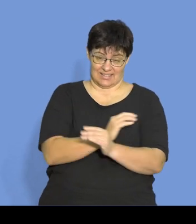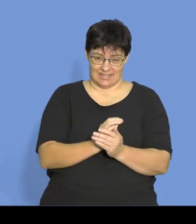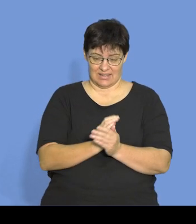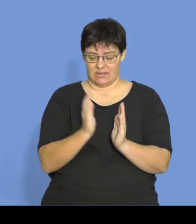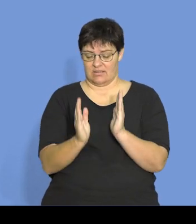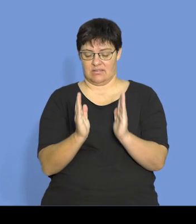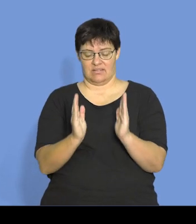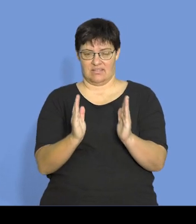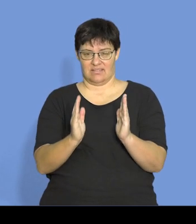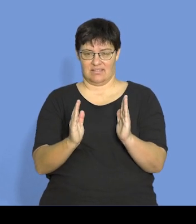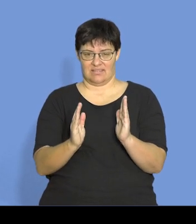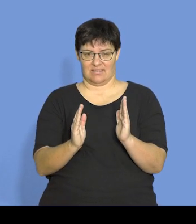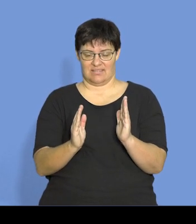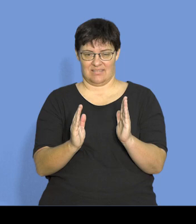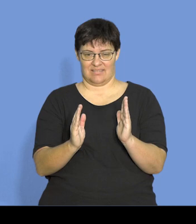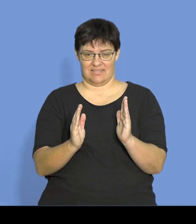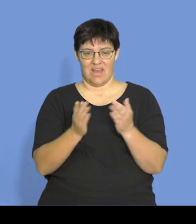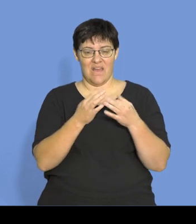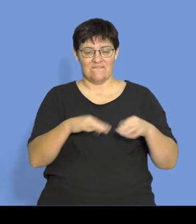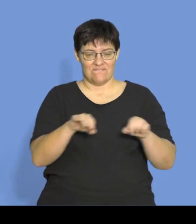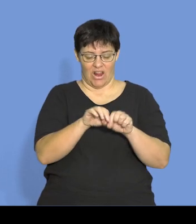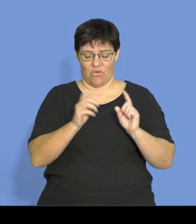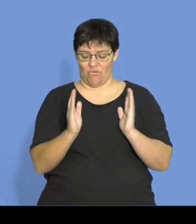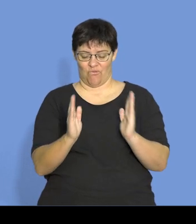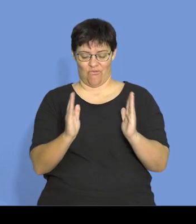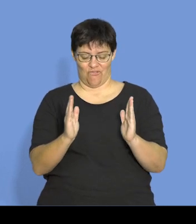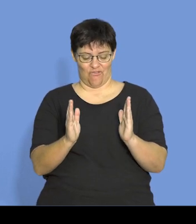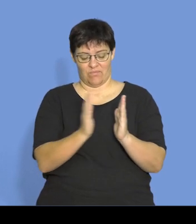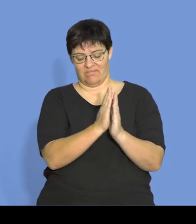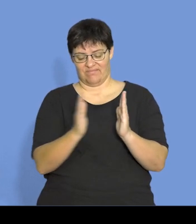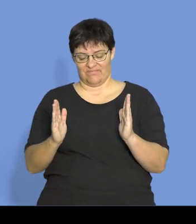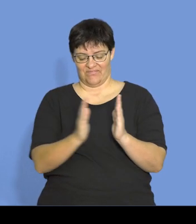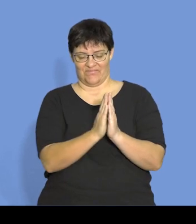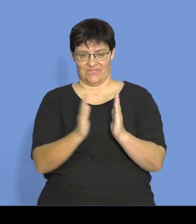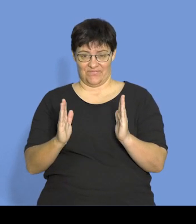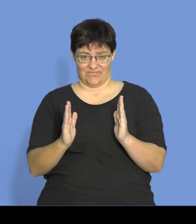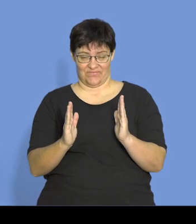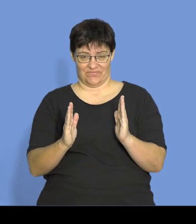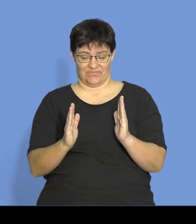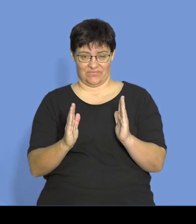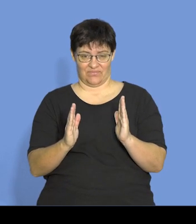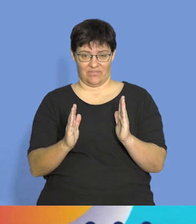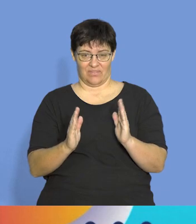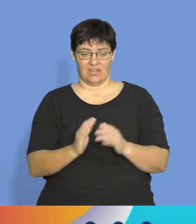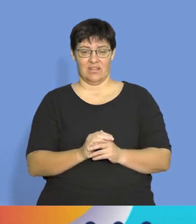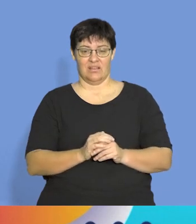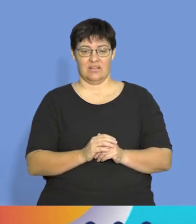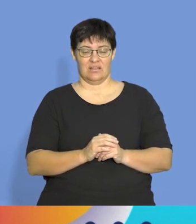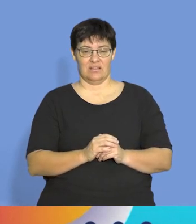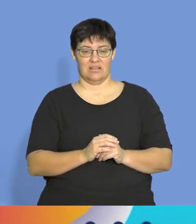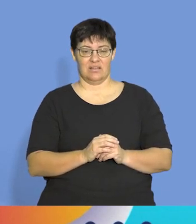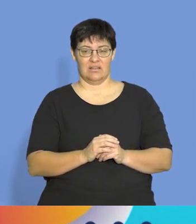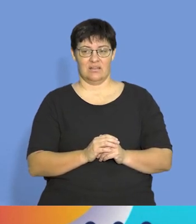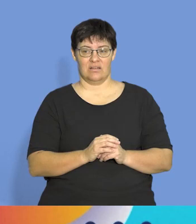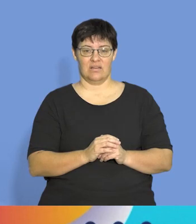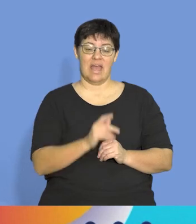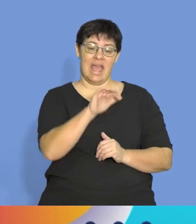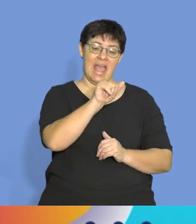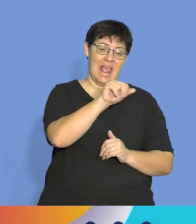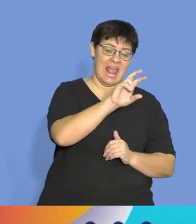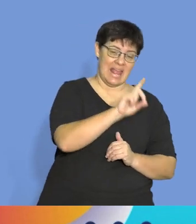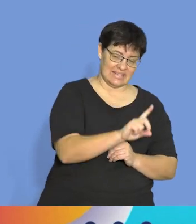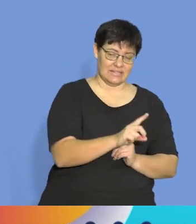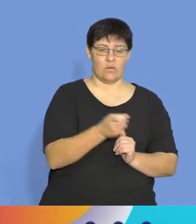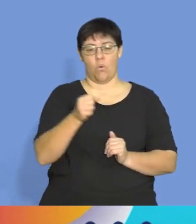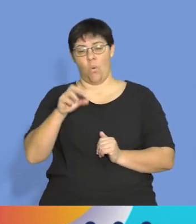it's like it is in between two values. Now that's where the difference between the and the